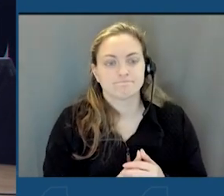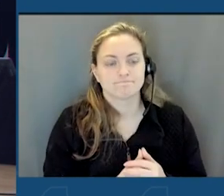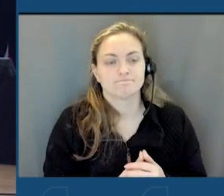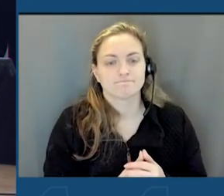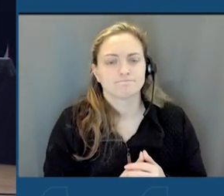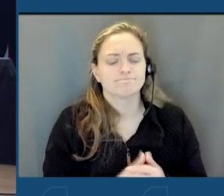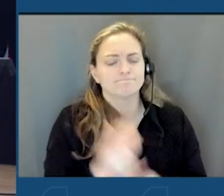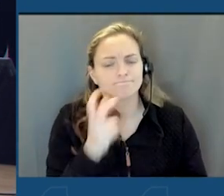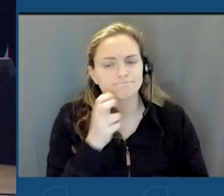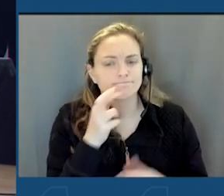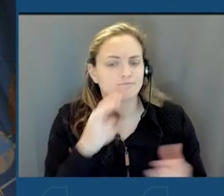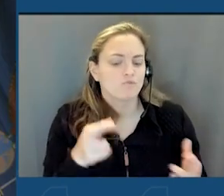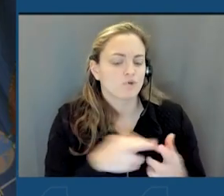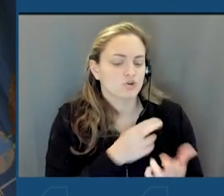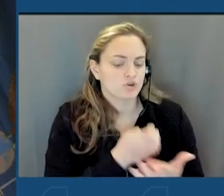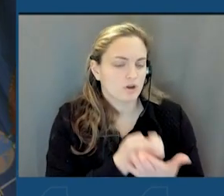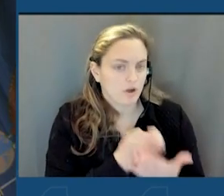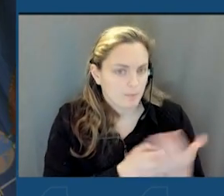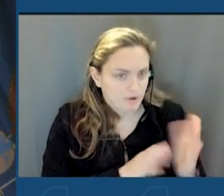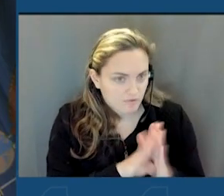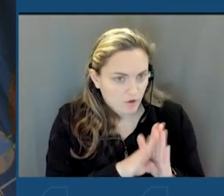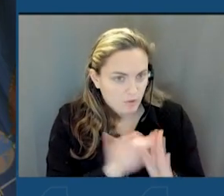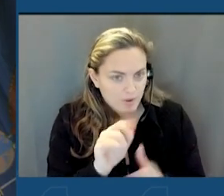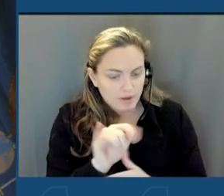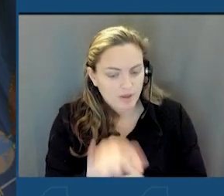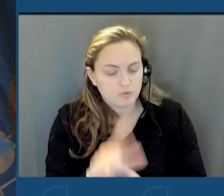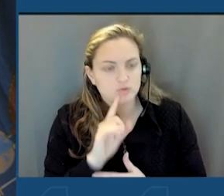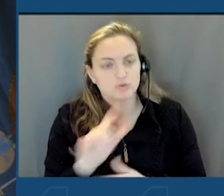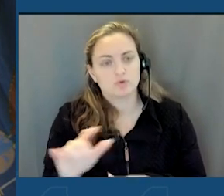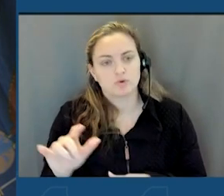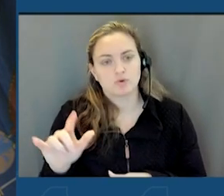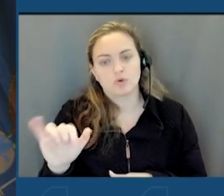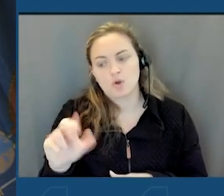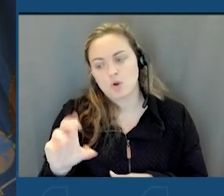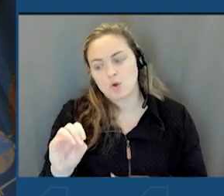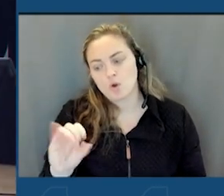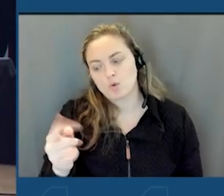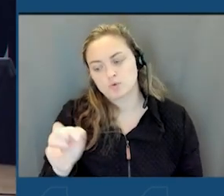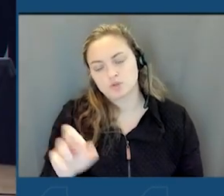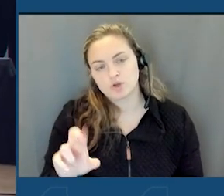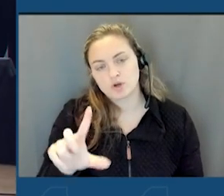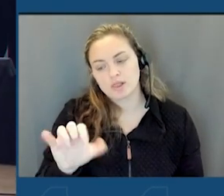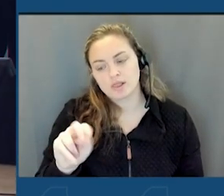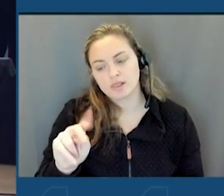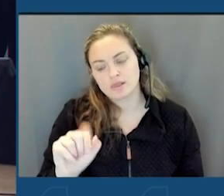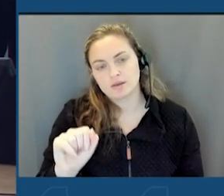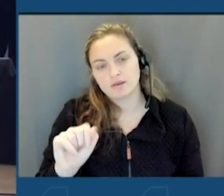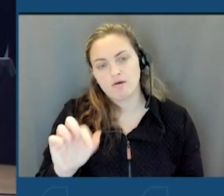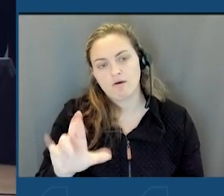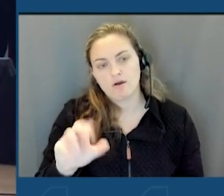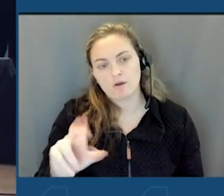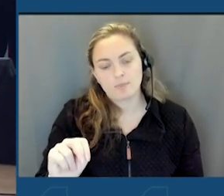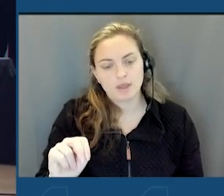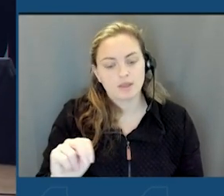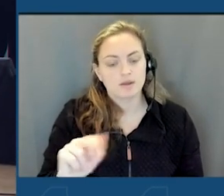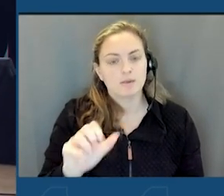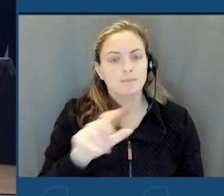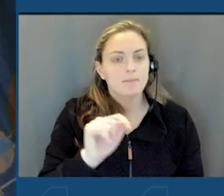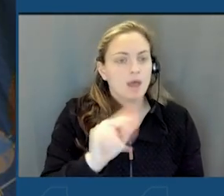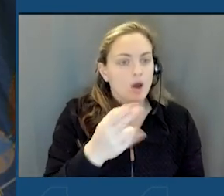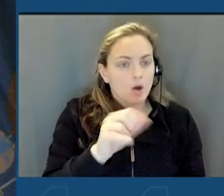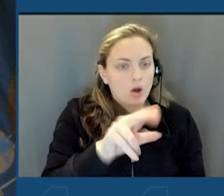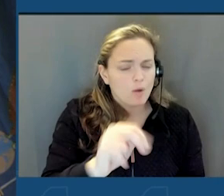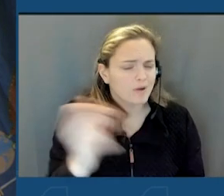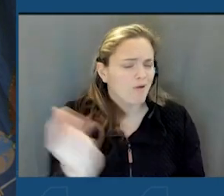Regional Economic Development Council, President John Nainer, also our co-chair Linda Arman. Thank you very much. Matt Cohen from the Long Island Association, all of the leaders